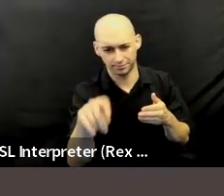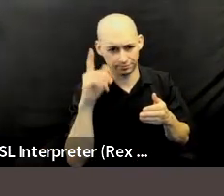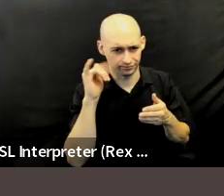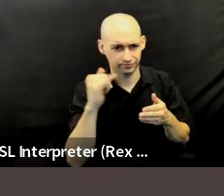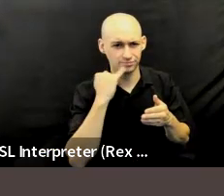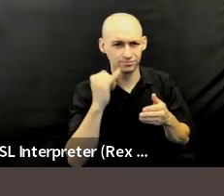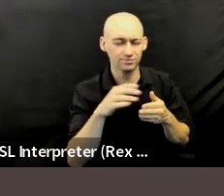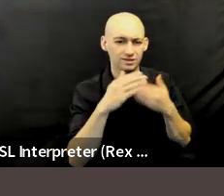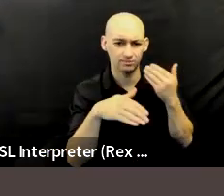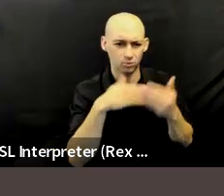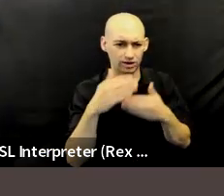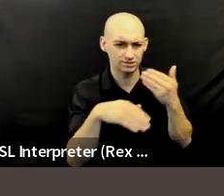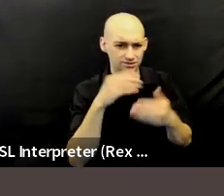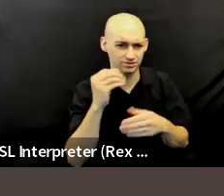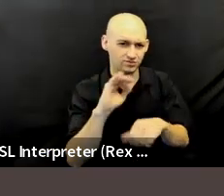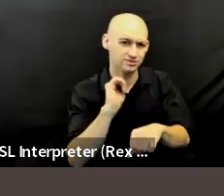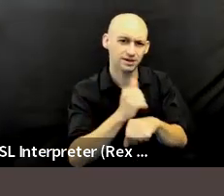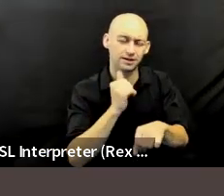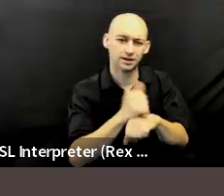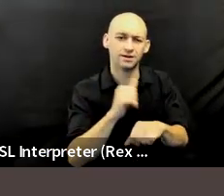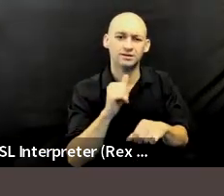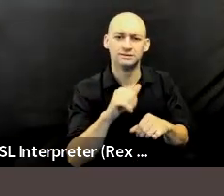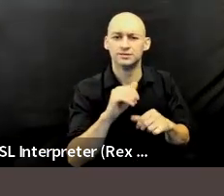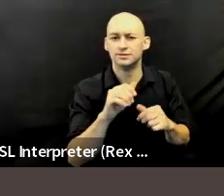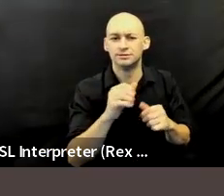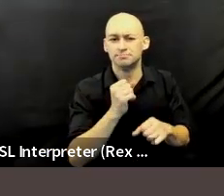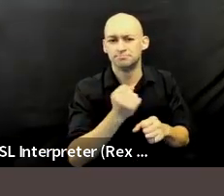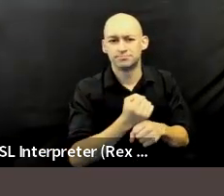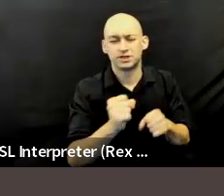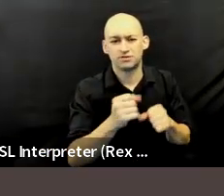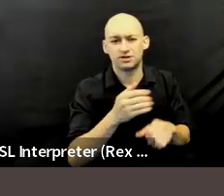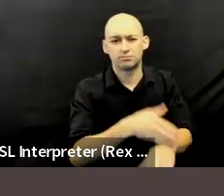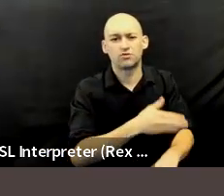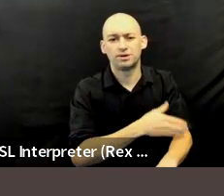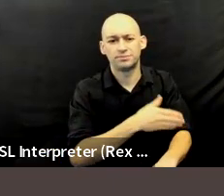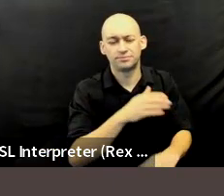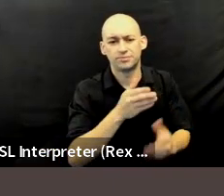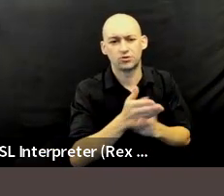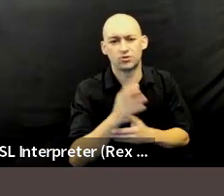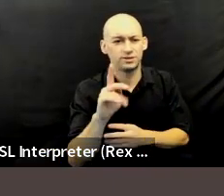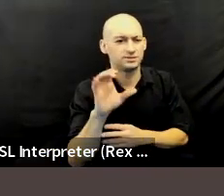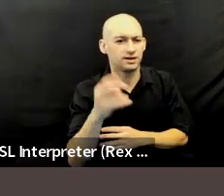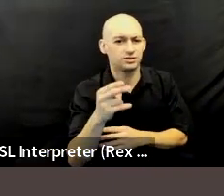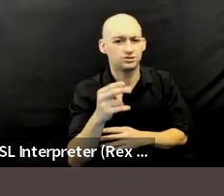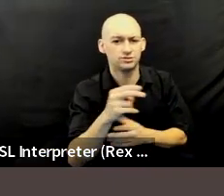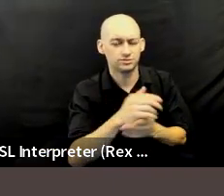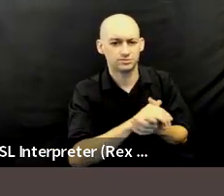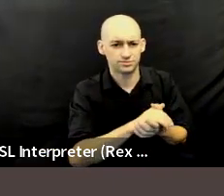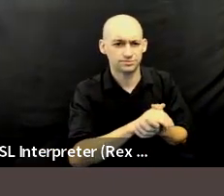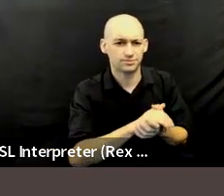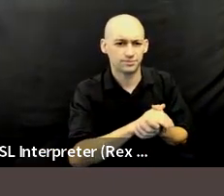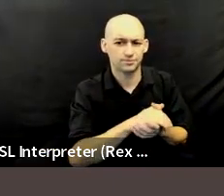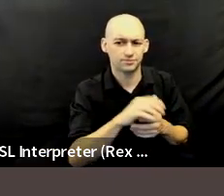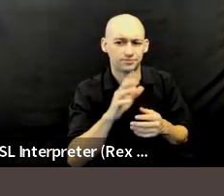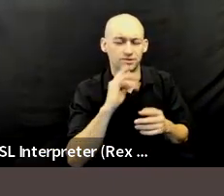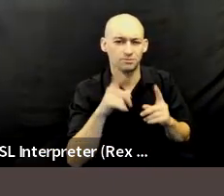director's order to implement some safety improvements along PCH. Some of it includes